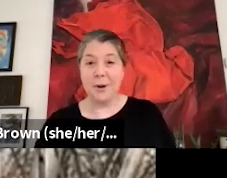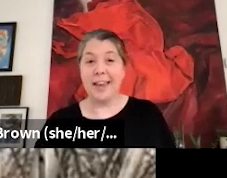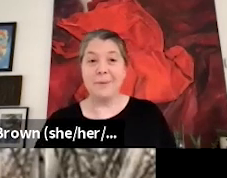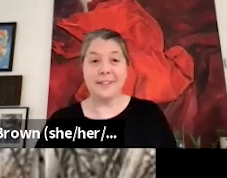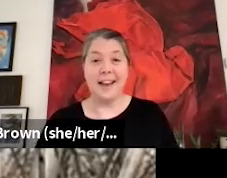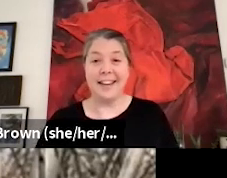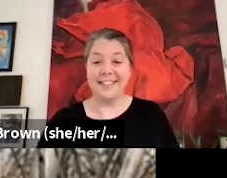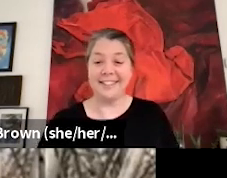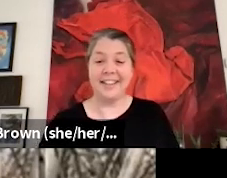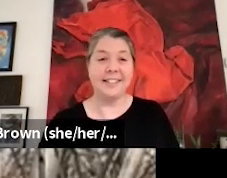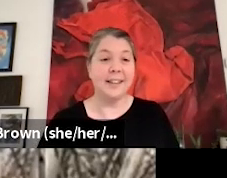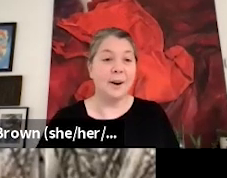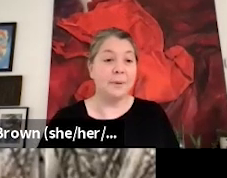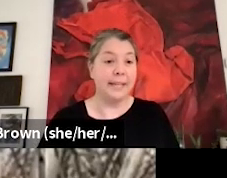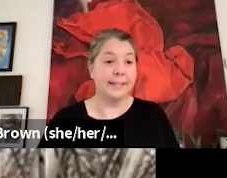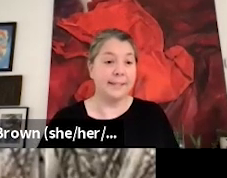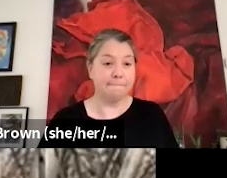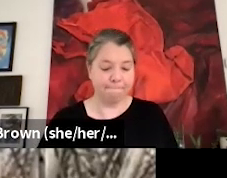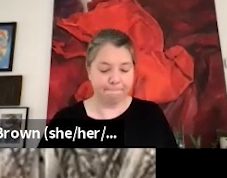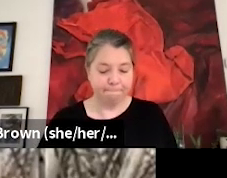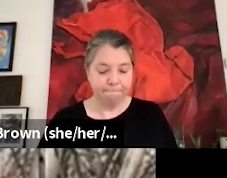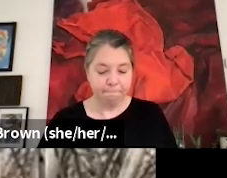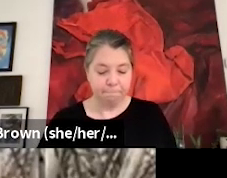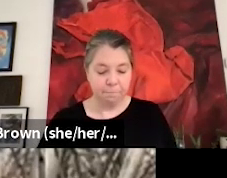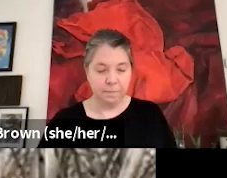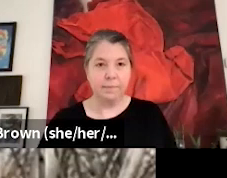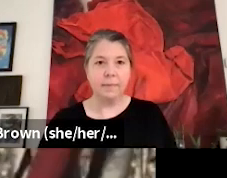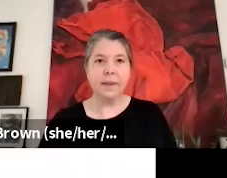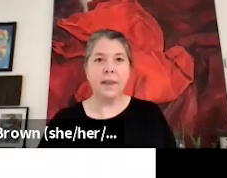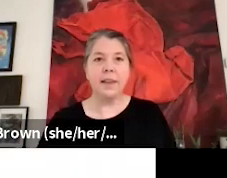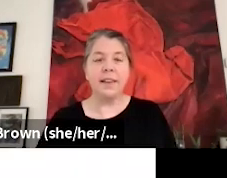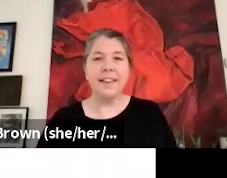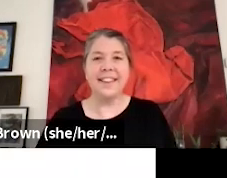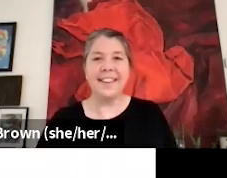of going outside is a release.